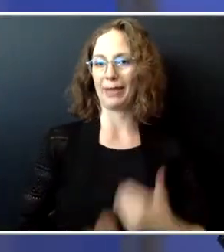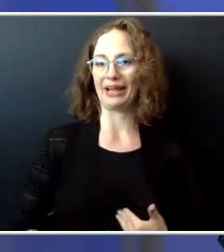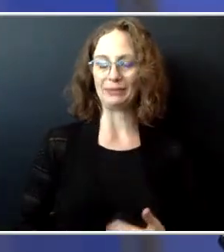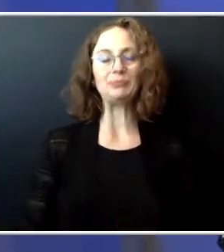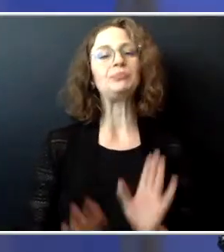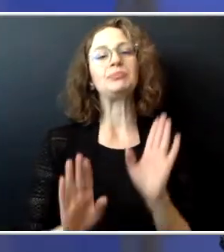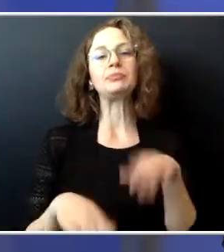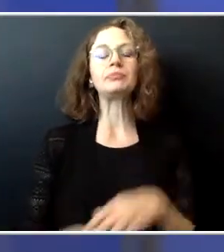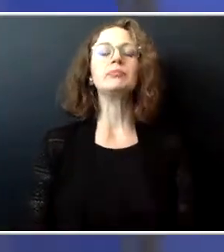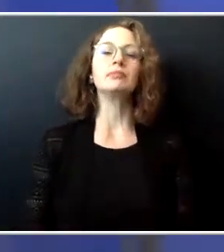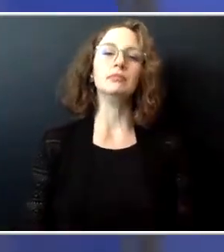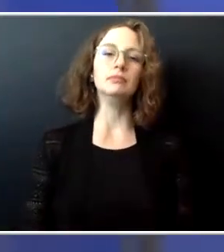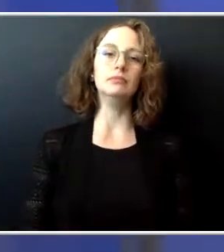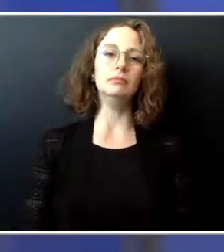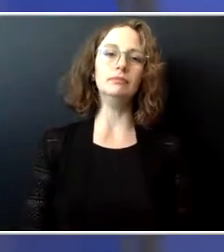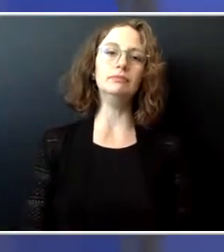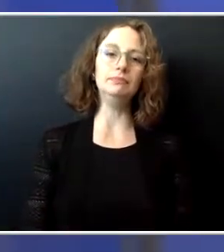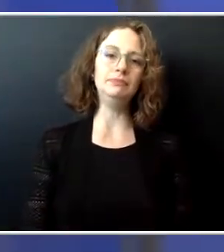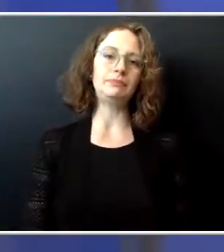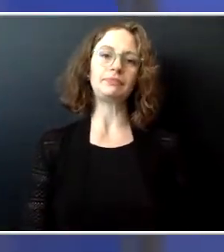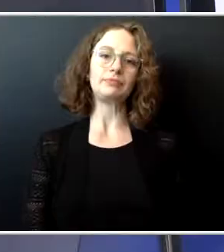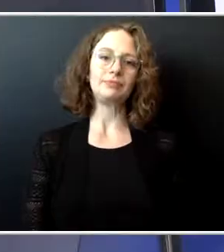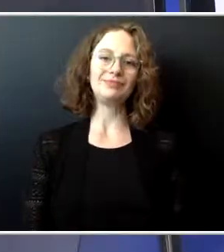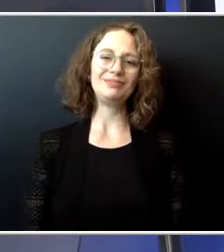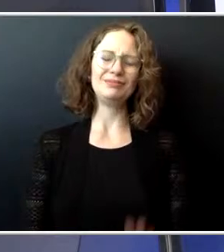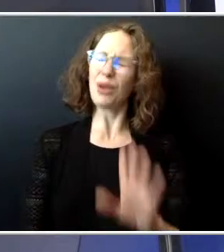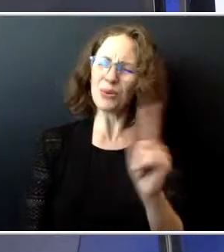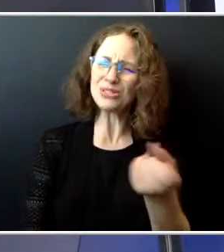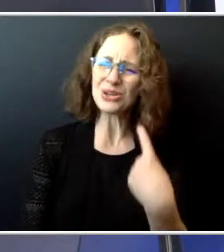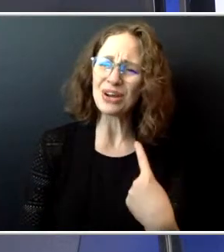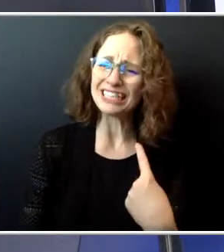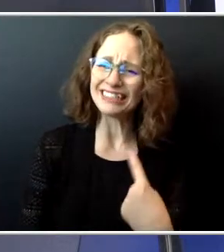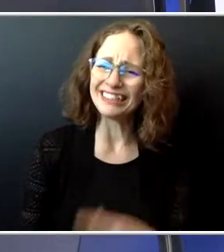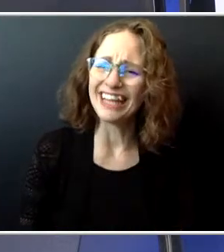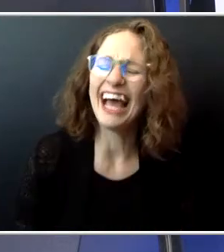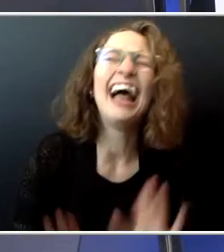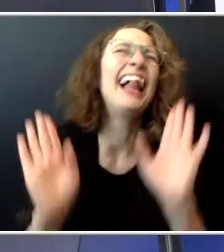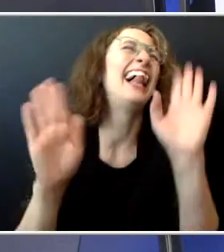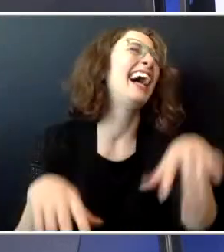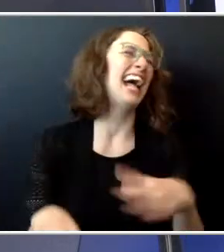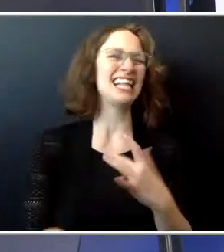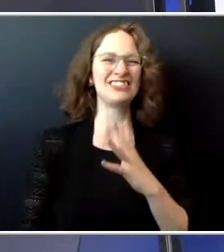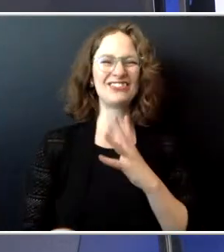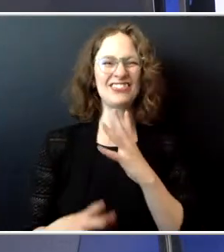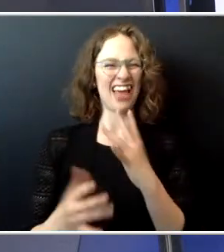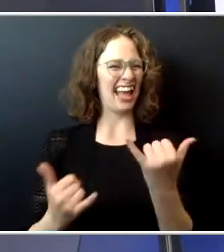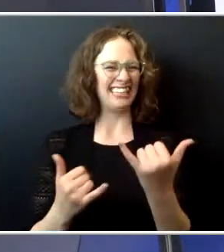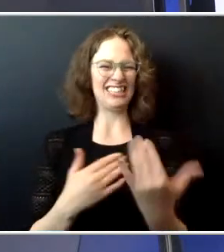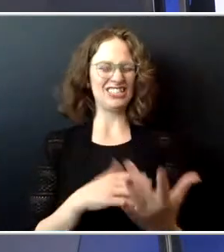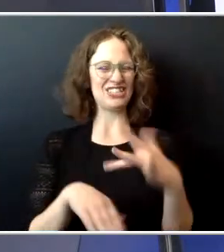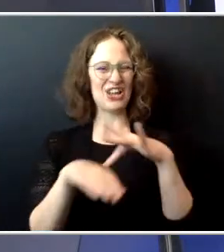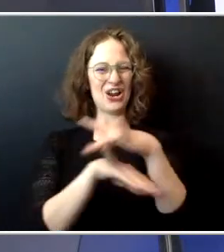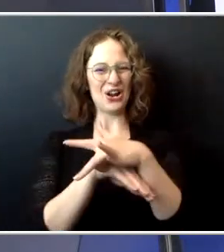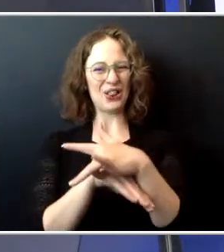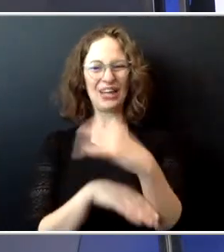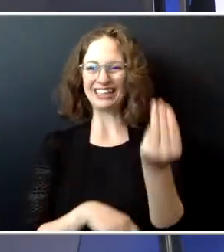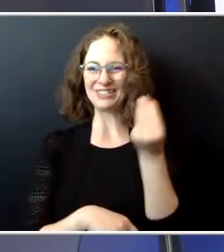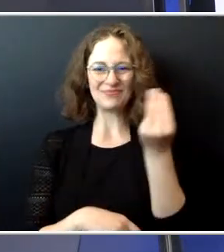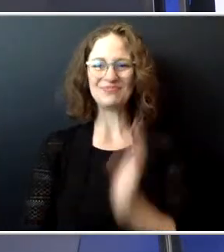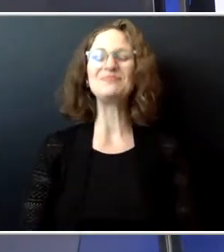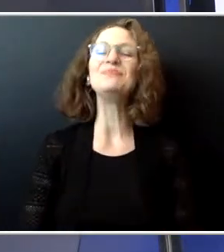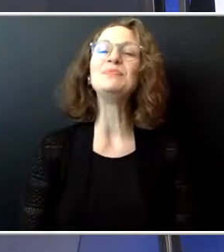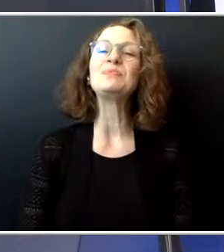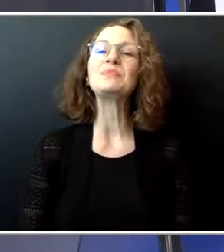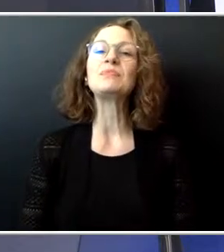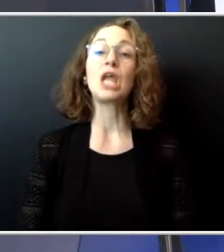So, what was your question? That's okay. It's early, and it's Monday. No, but were you noticing kind of